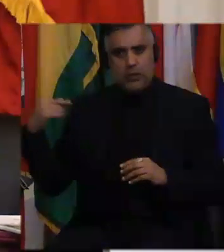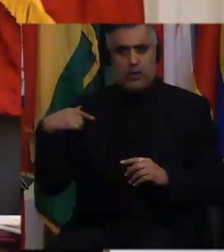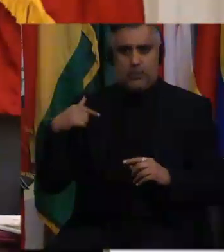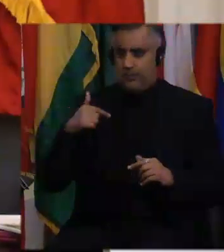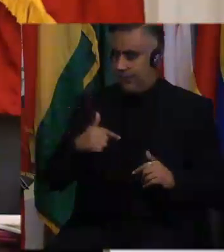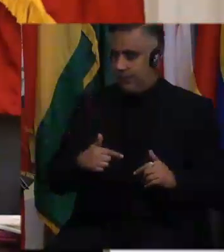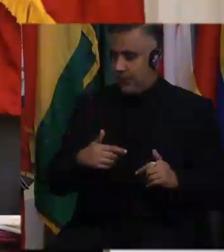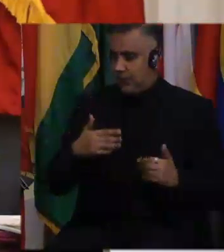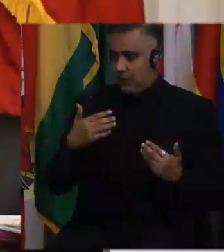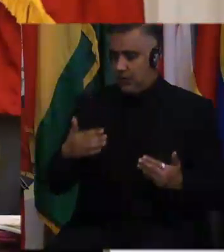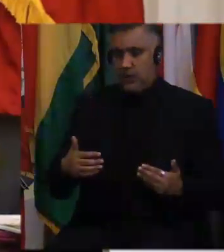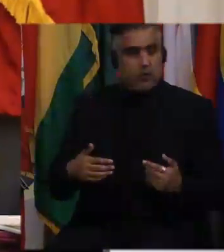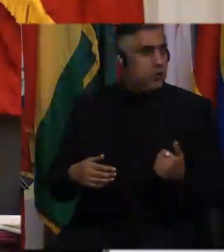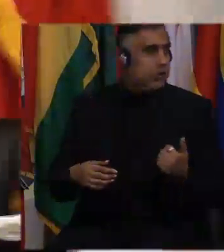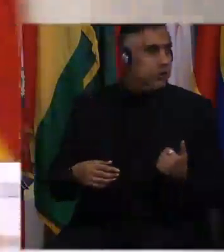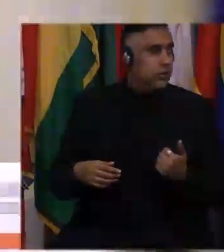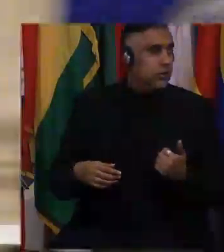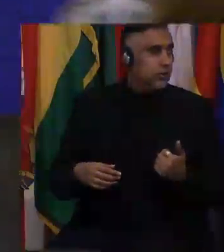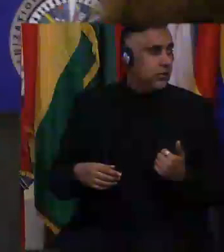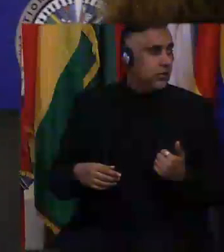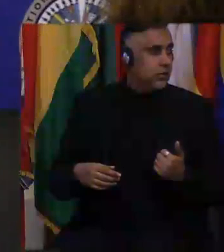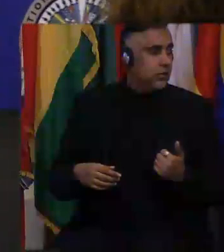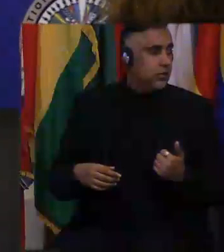Paolo, do you want to go ahead?